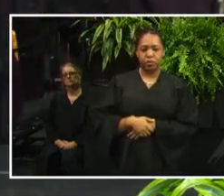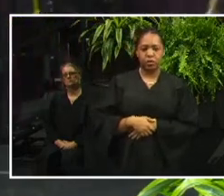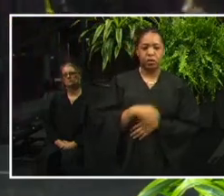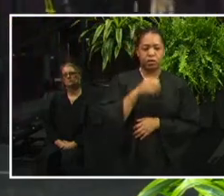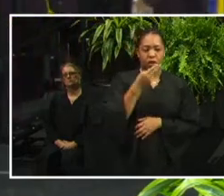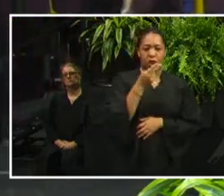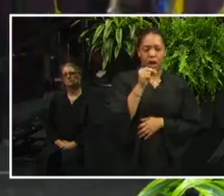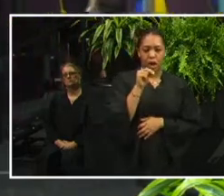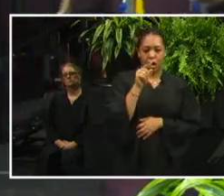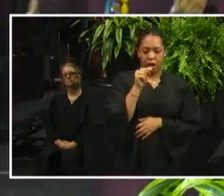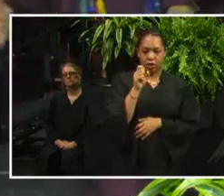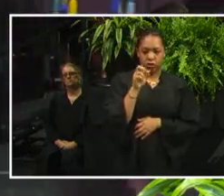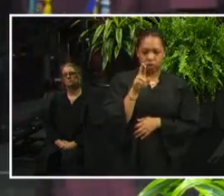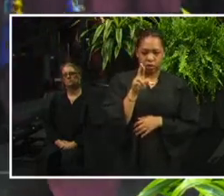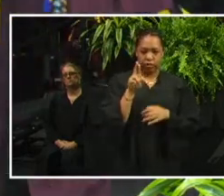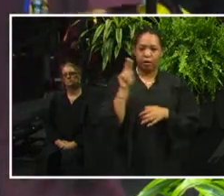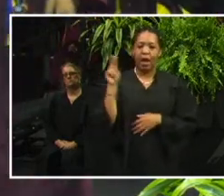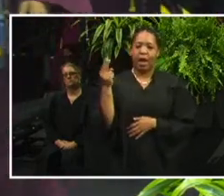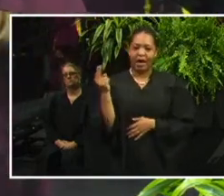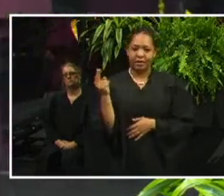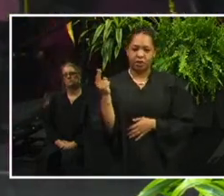Hunter Elizabeth Ringheisen.